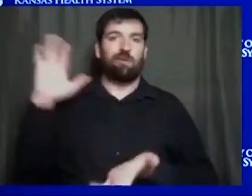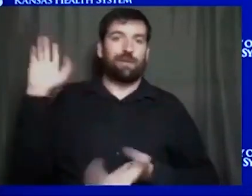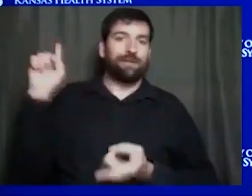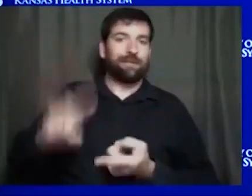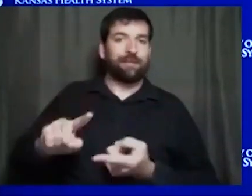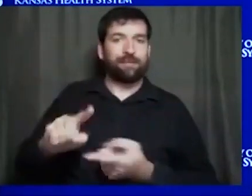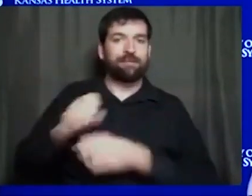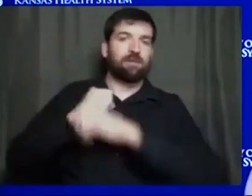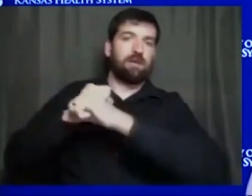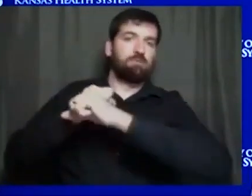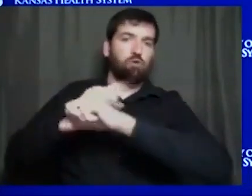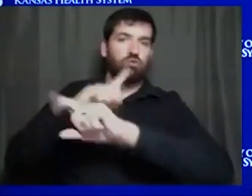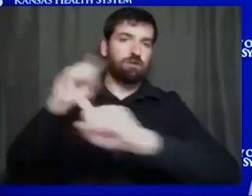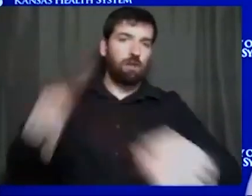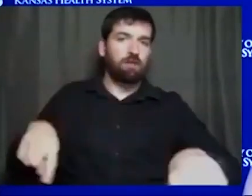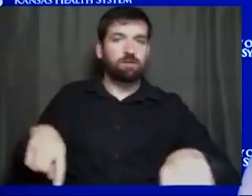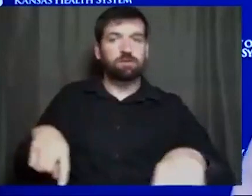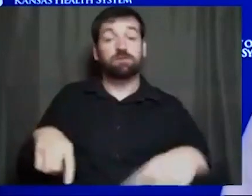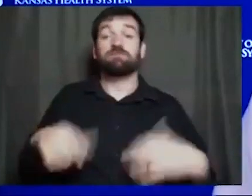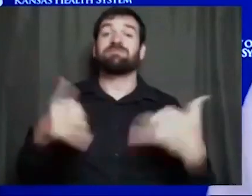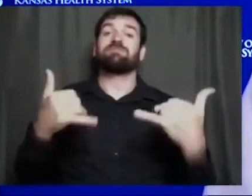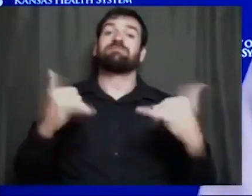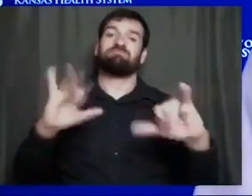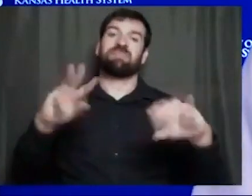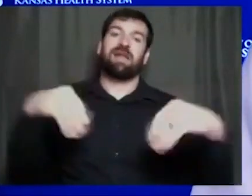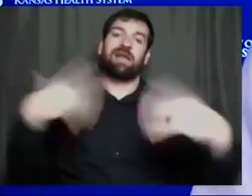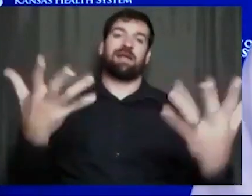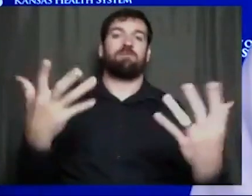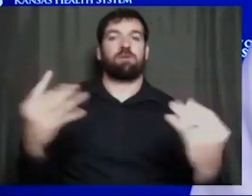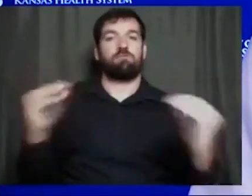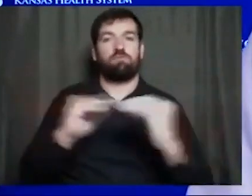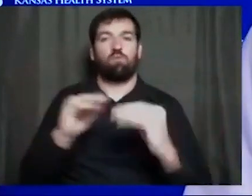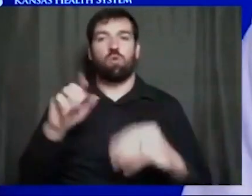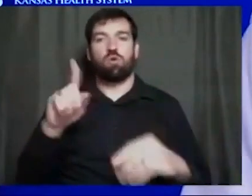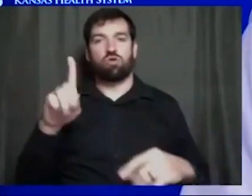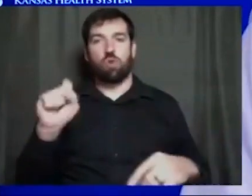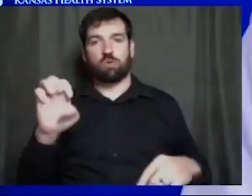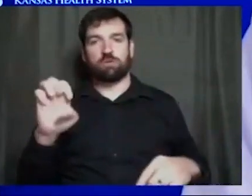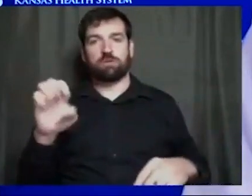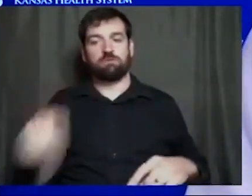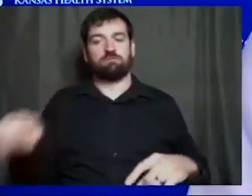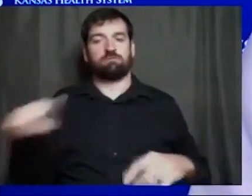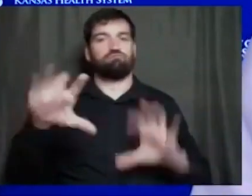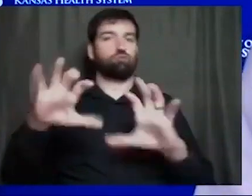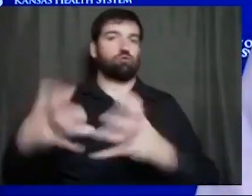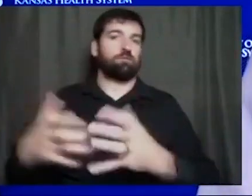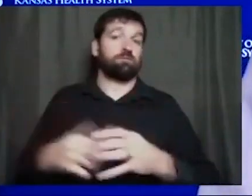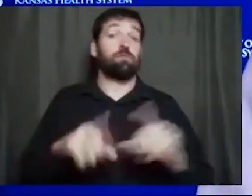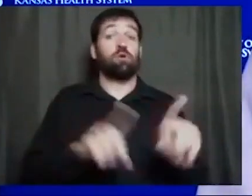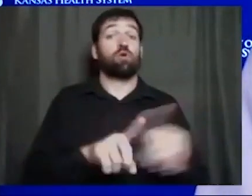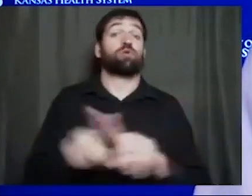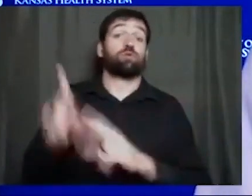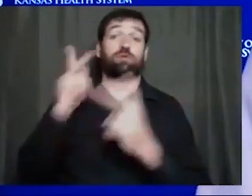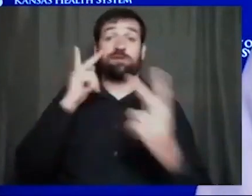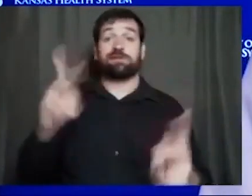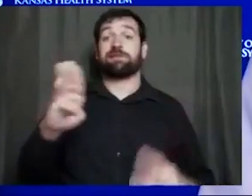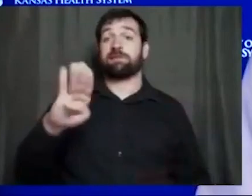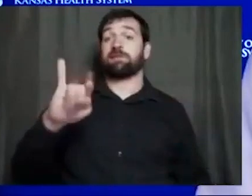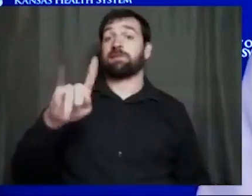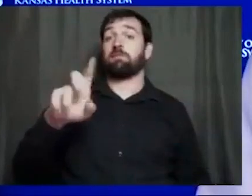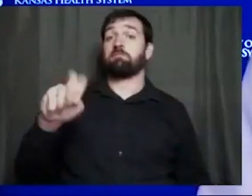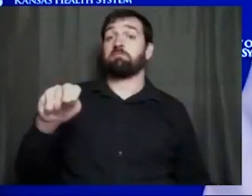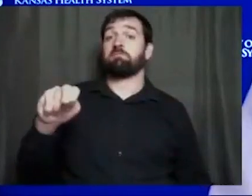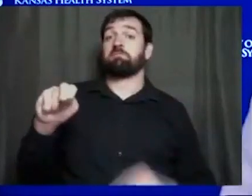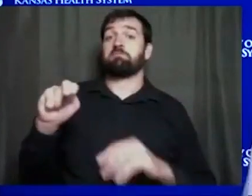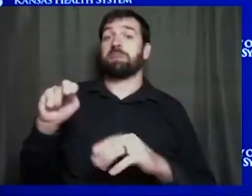we are giving those additional doses to those subpopulations. Now, we also saw the Biden administration was going to be pushing